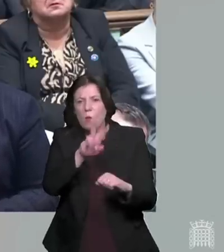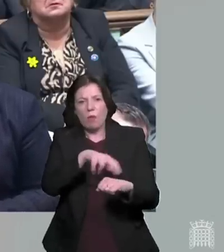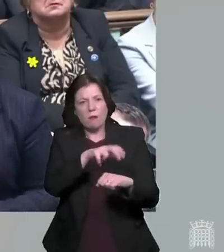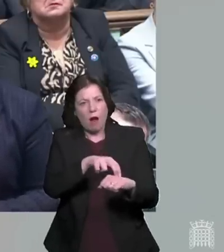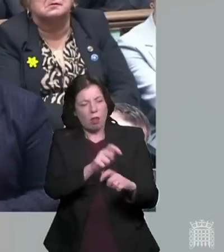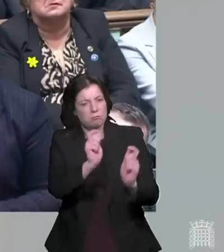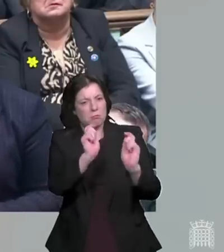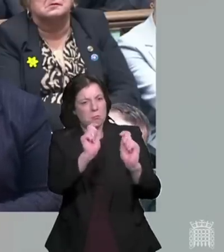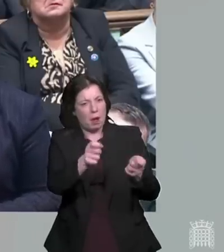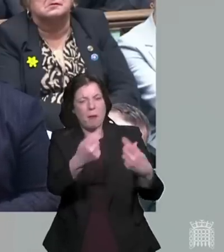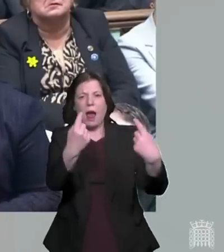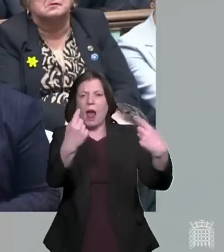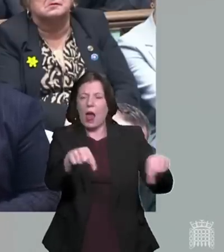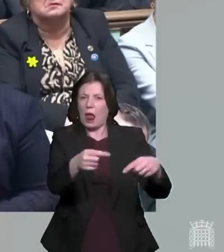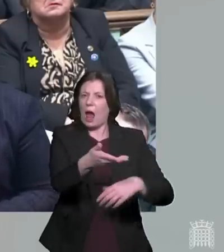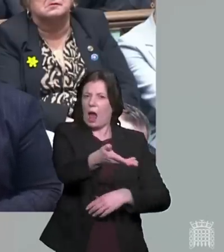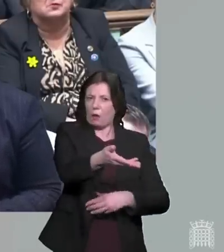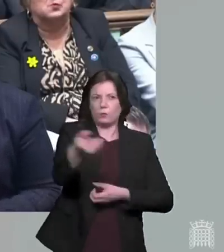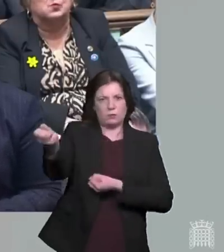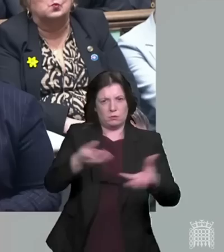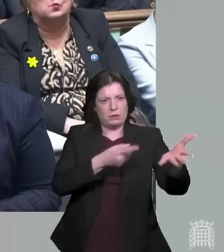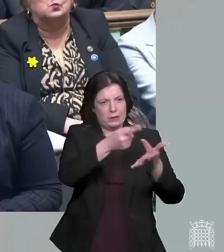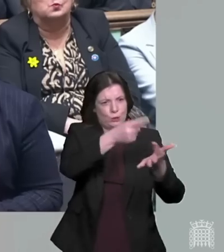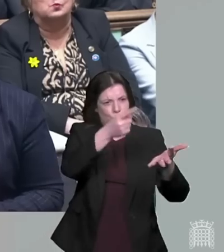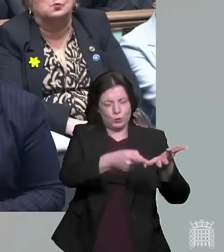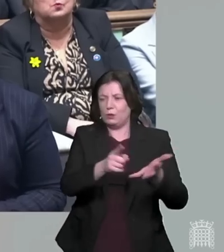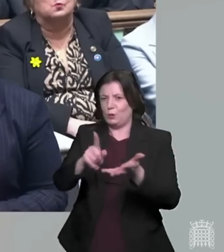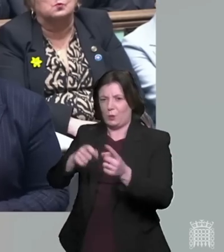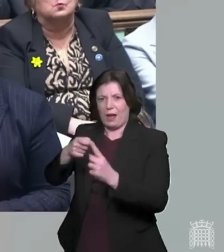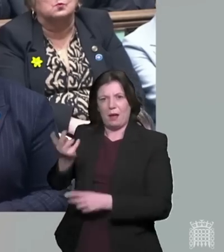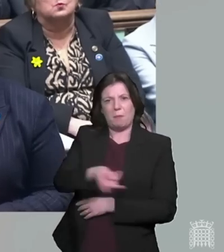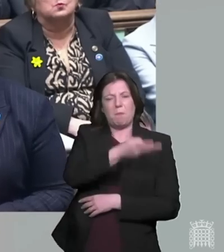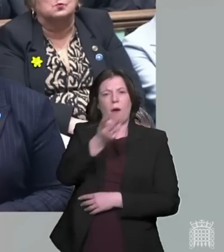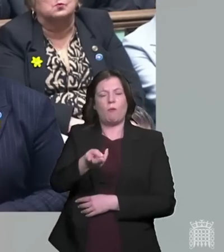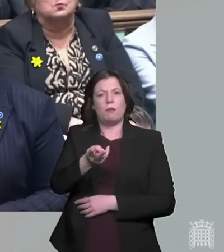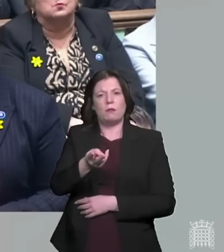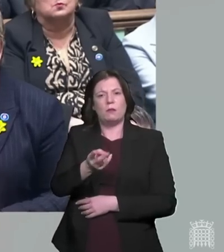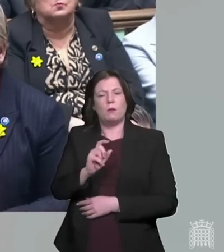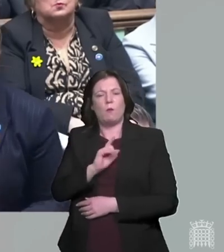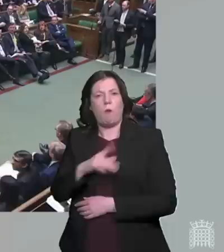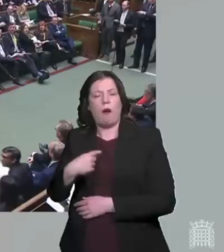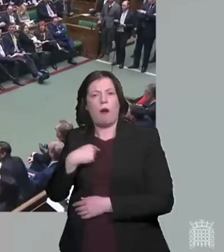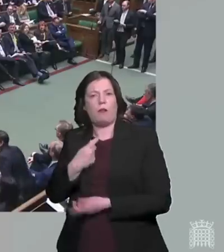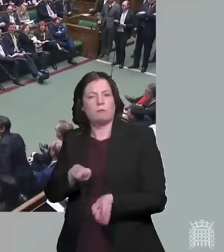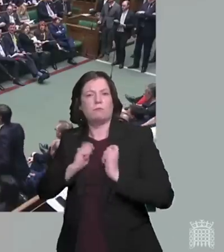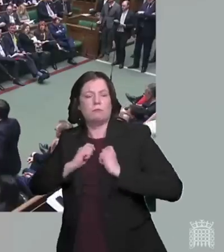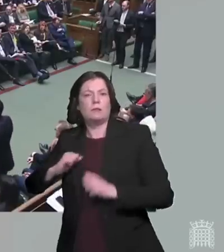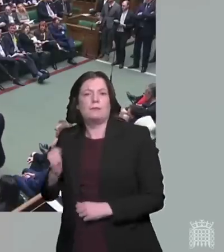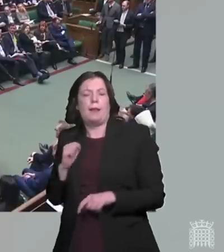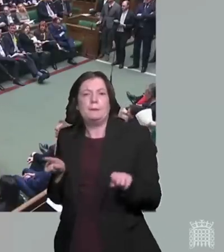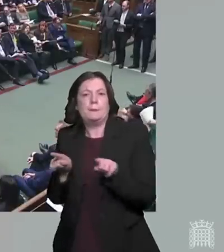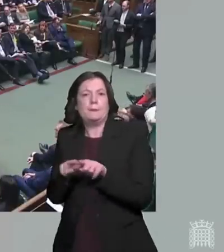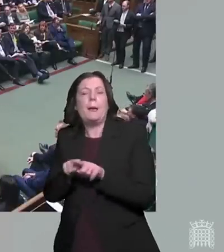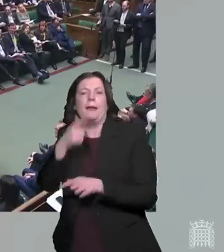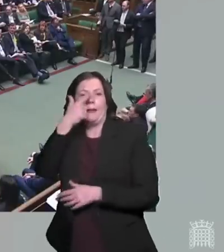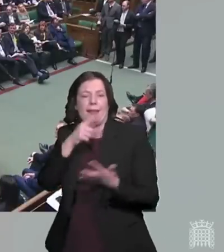Northern Ireland, why can't there be a very, very special status for the nation of Scotland?